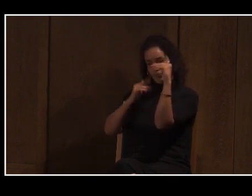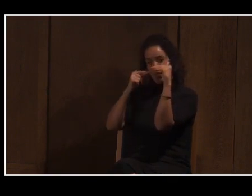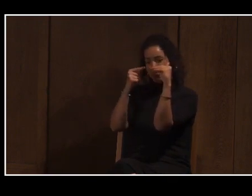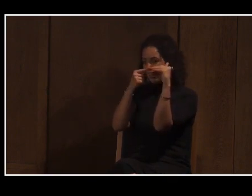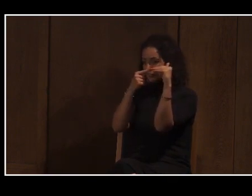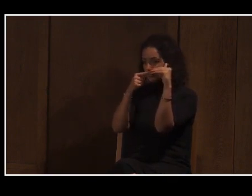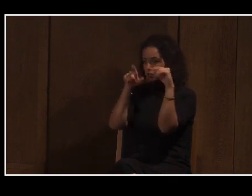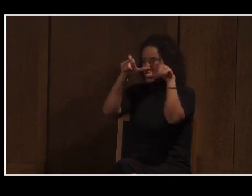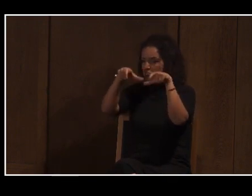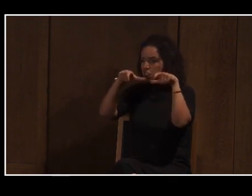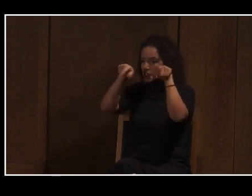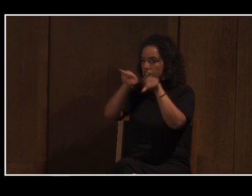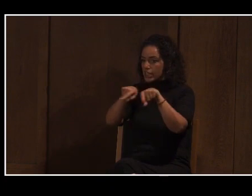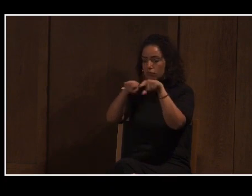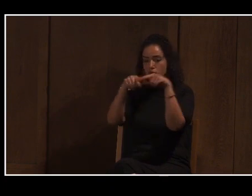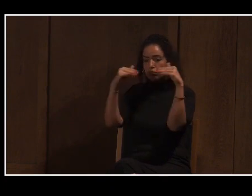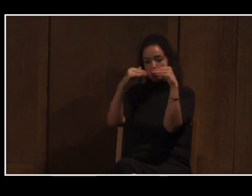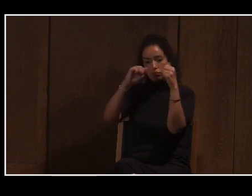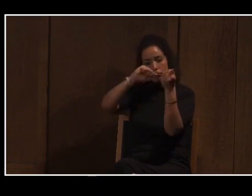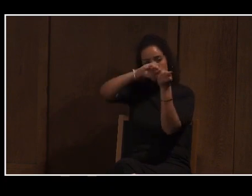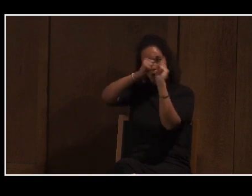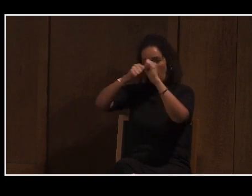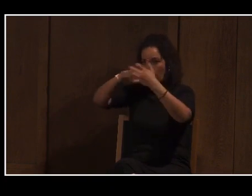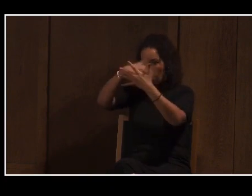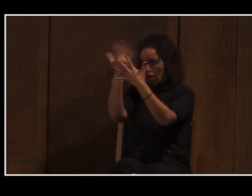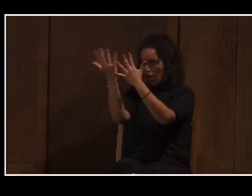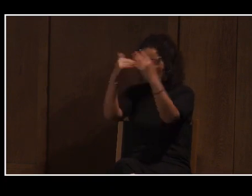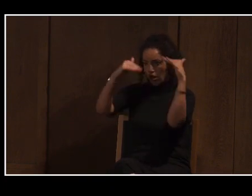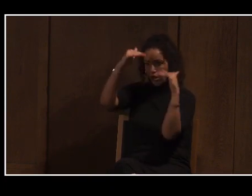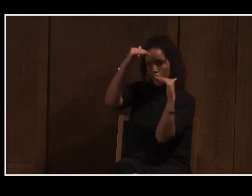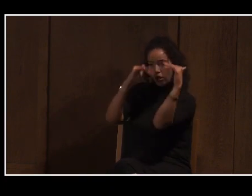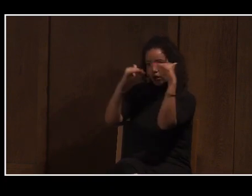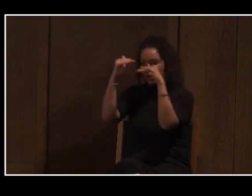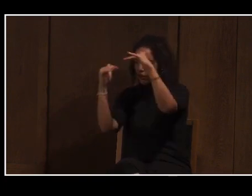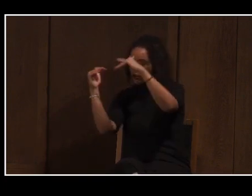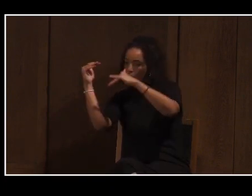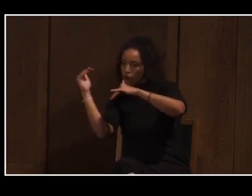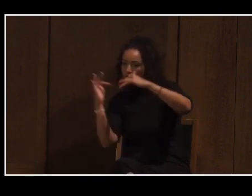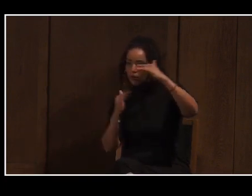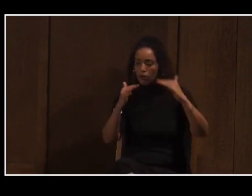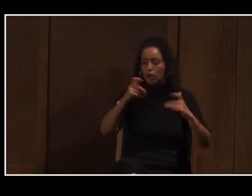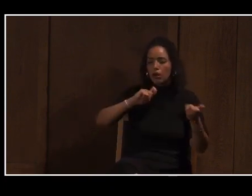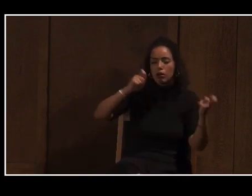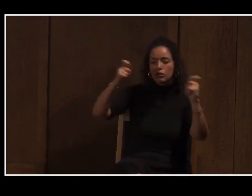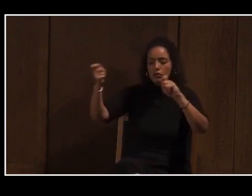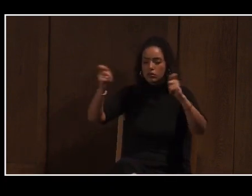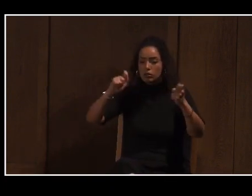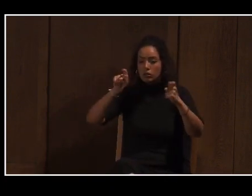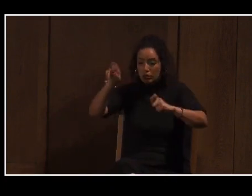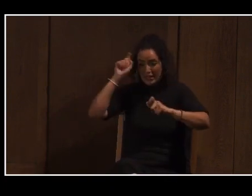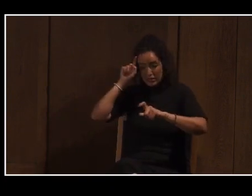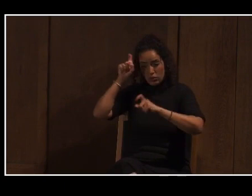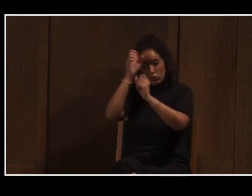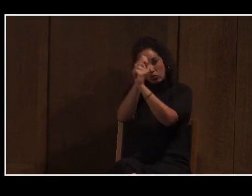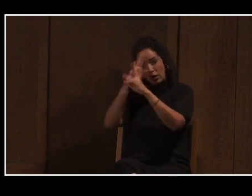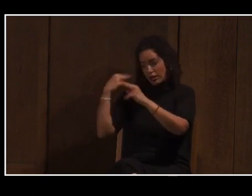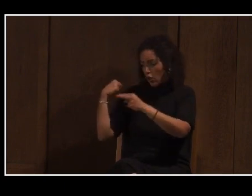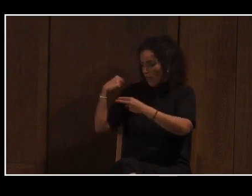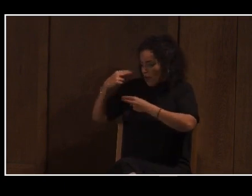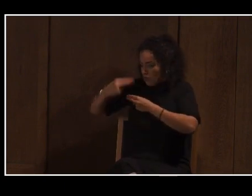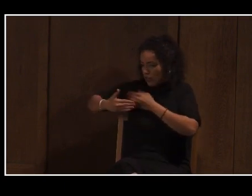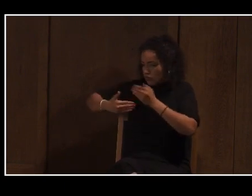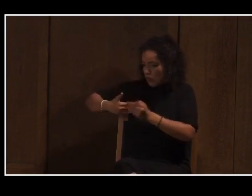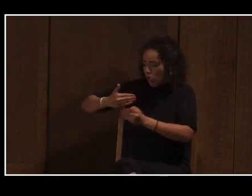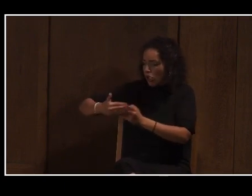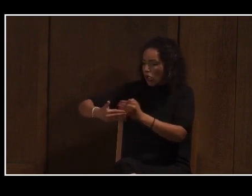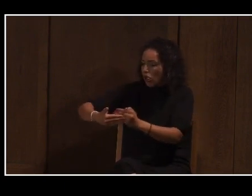space. And I agree, I think we have lost this notion of rituals, and that they are proper